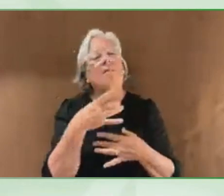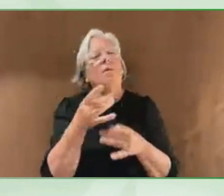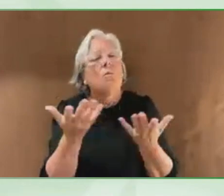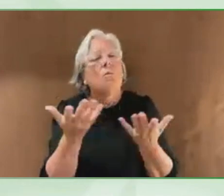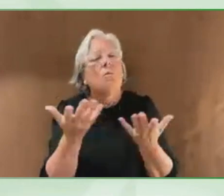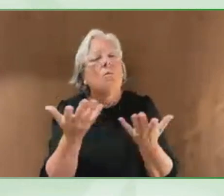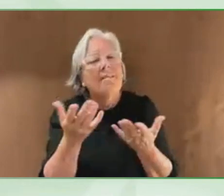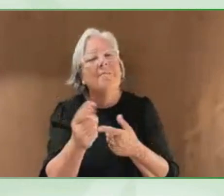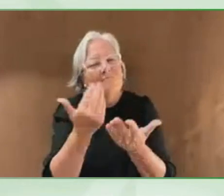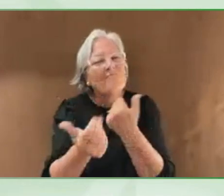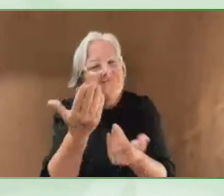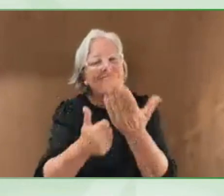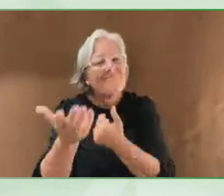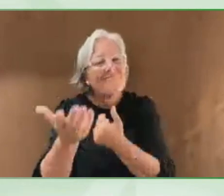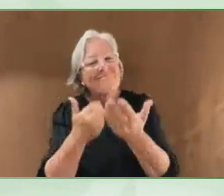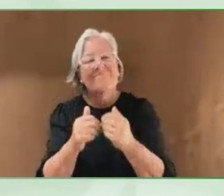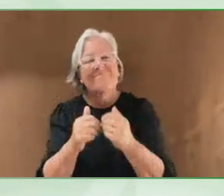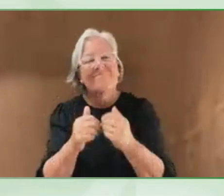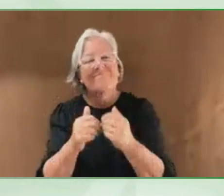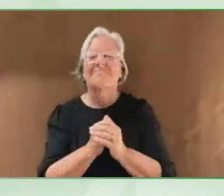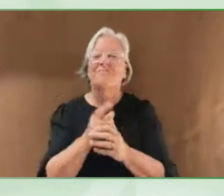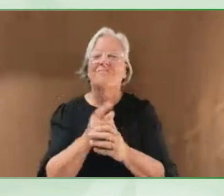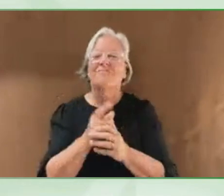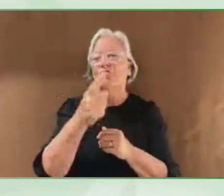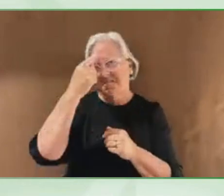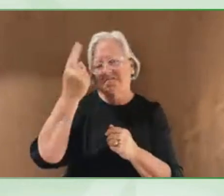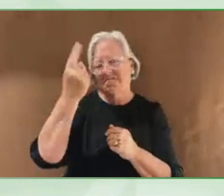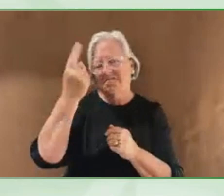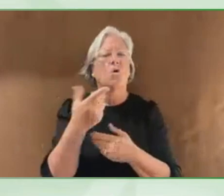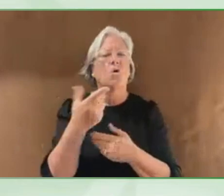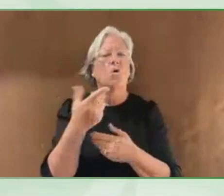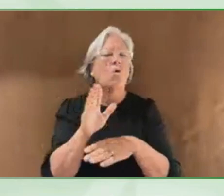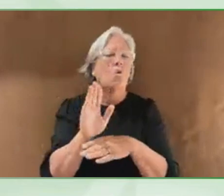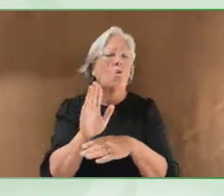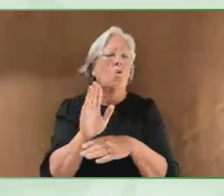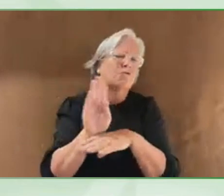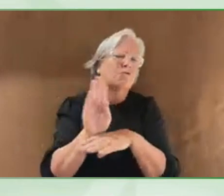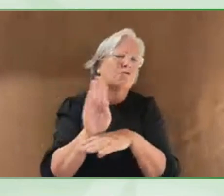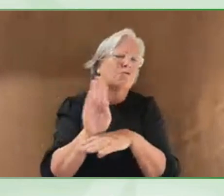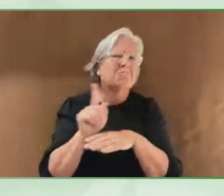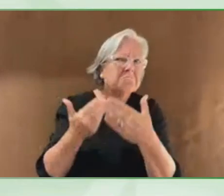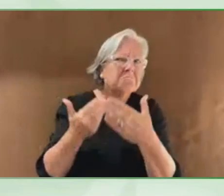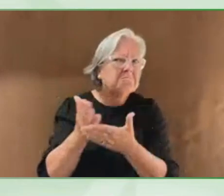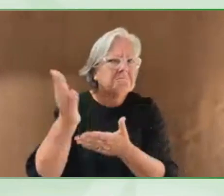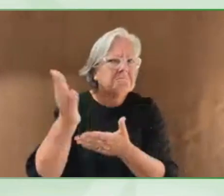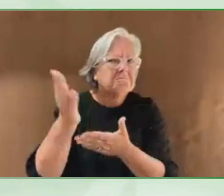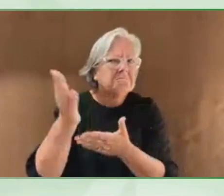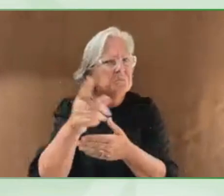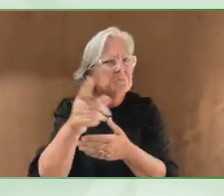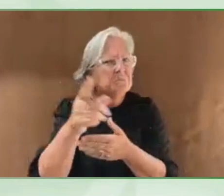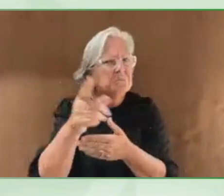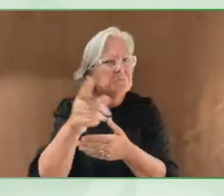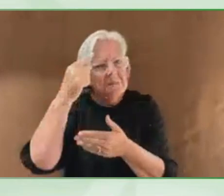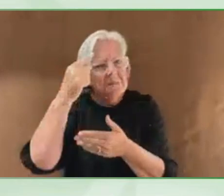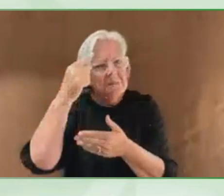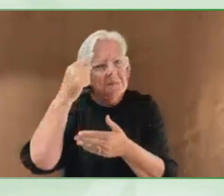is going and what are some of the big growth levers we need to be employing. And I think it's a lovely way to try